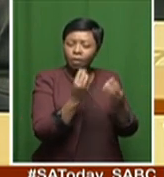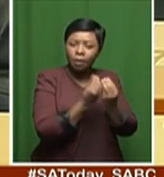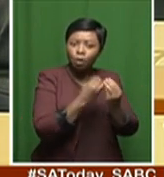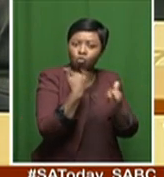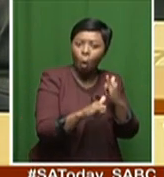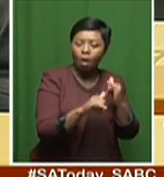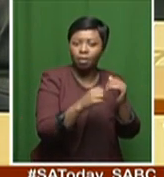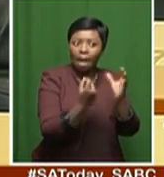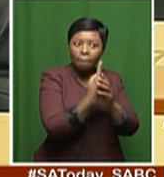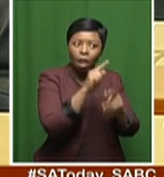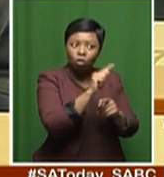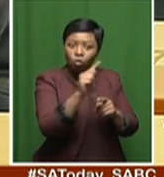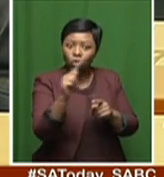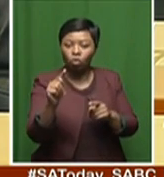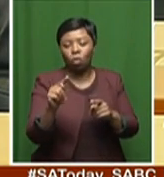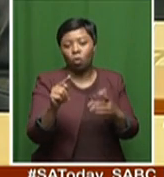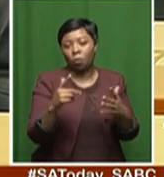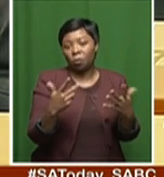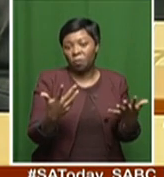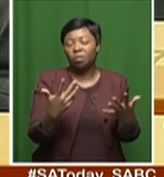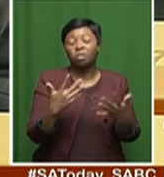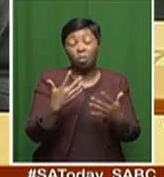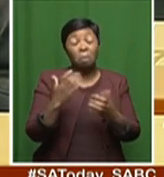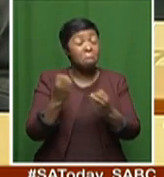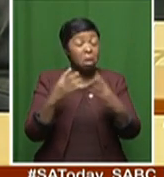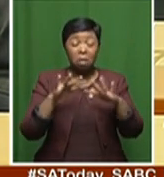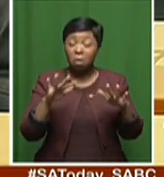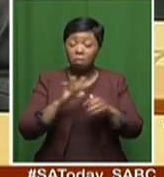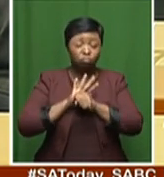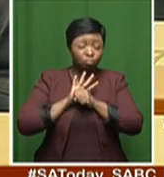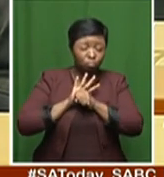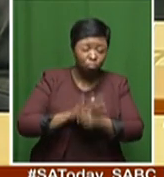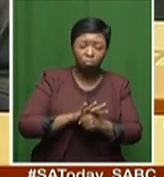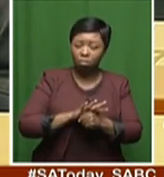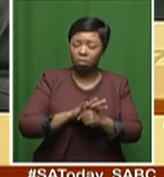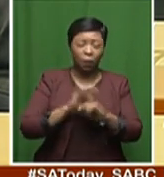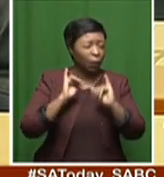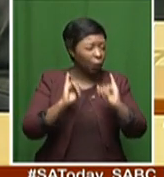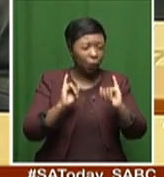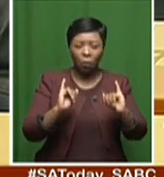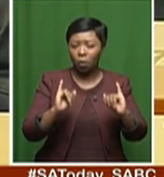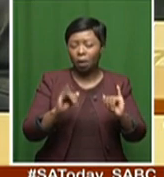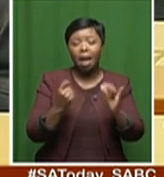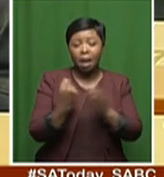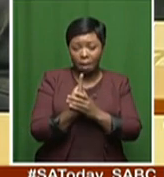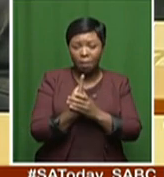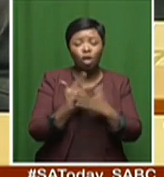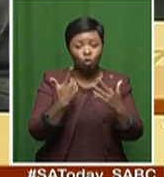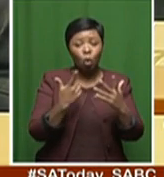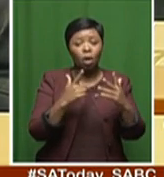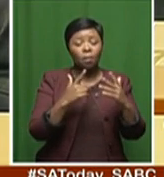many people who withstood great pressure and took great risks. The nation owes